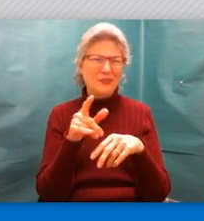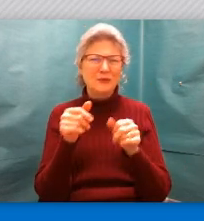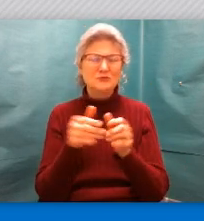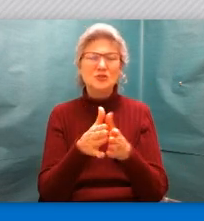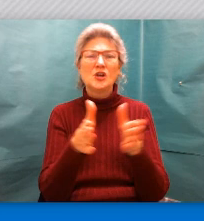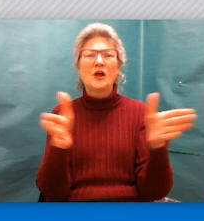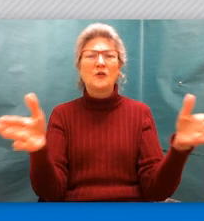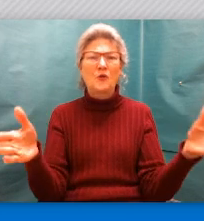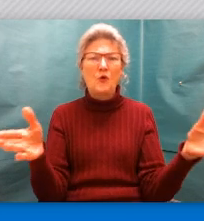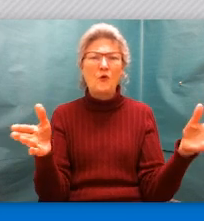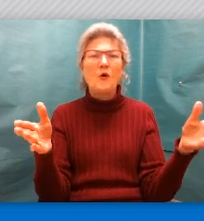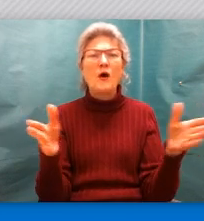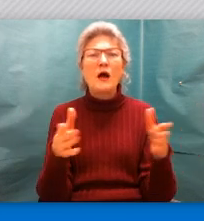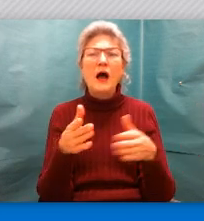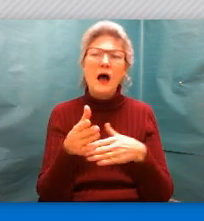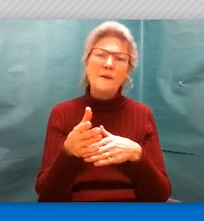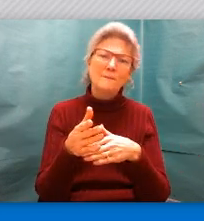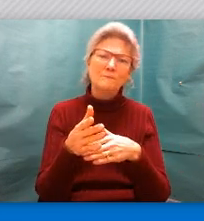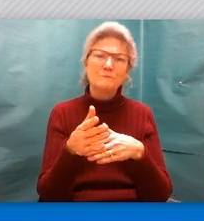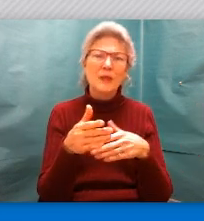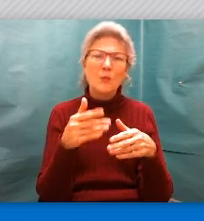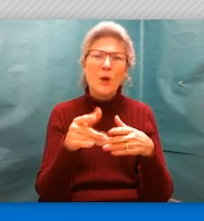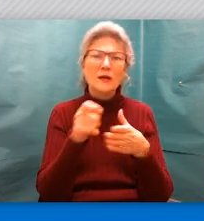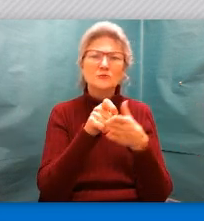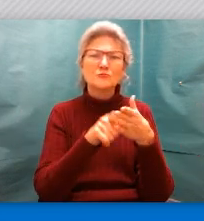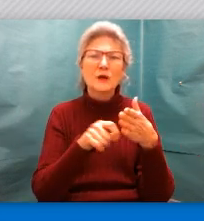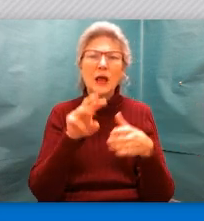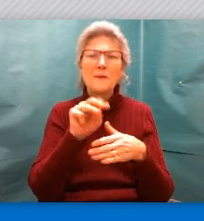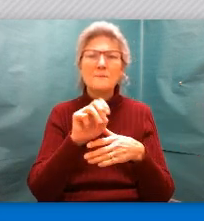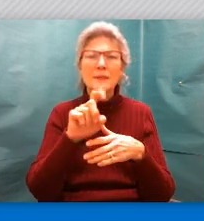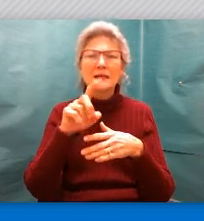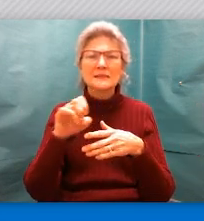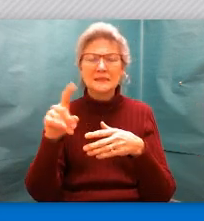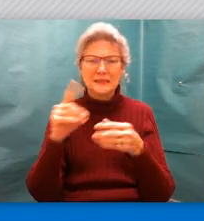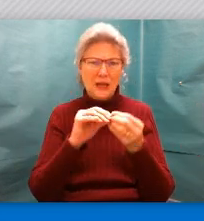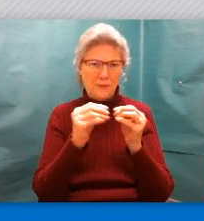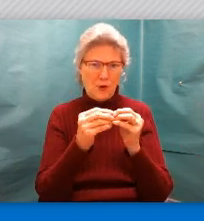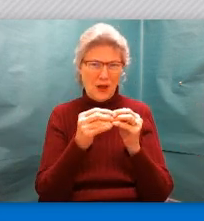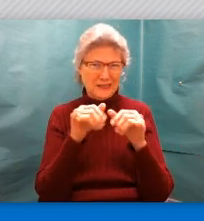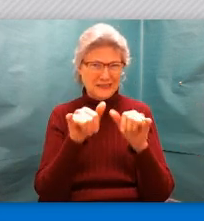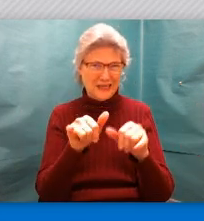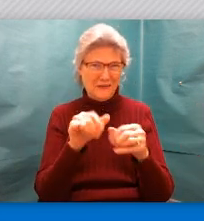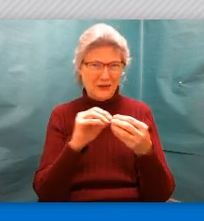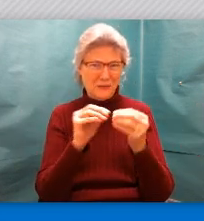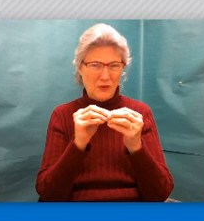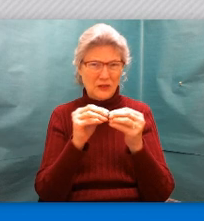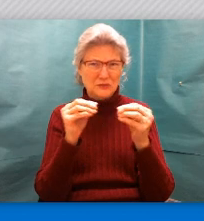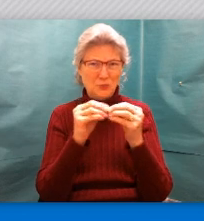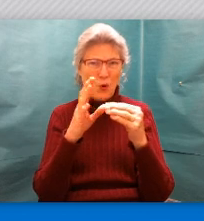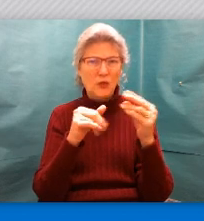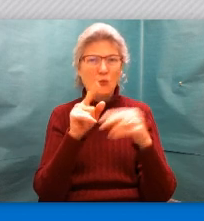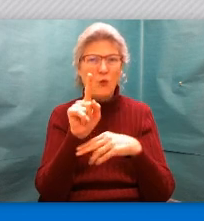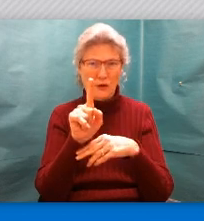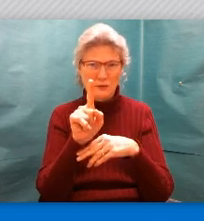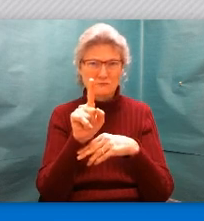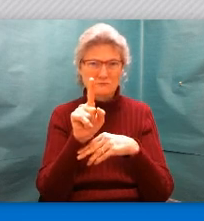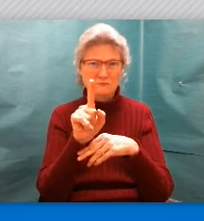number and most likely will not help Charlene at the store. I still have a number here that's greater than